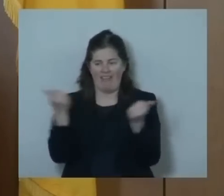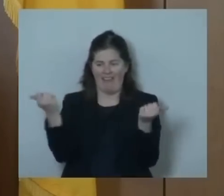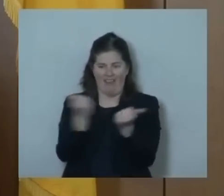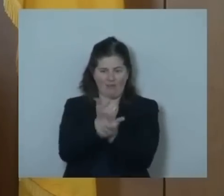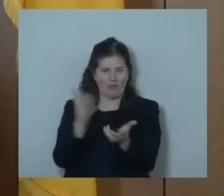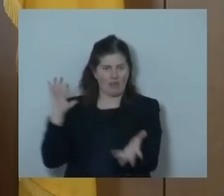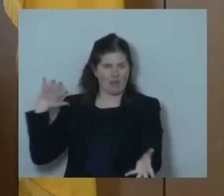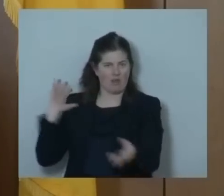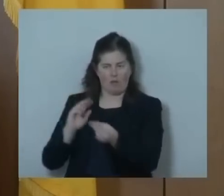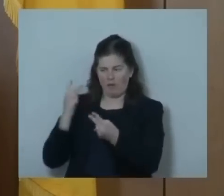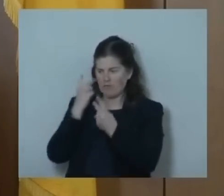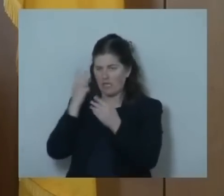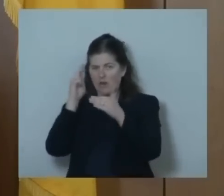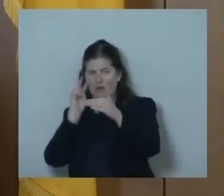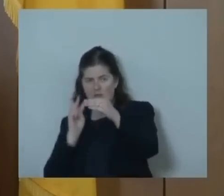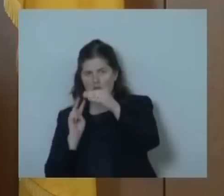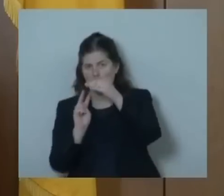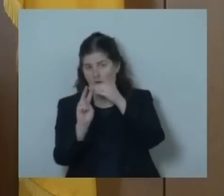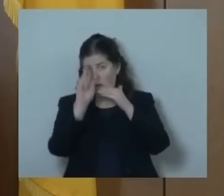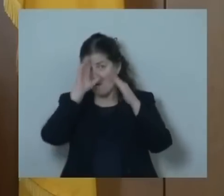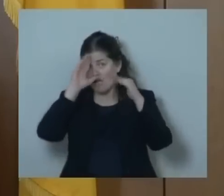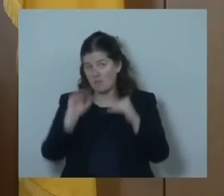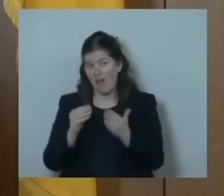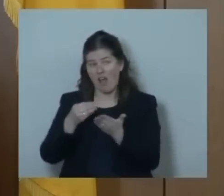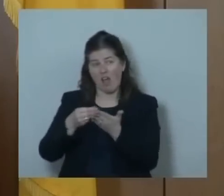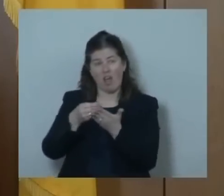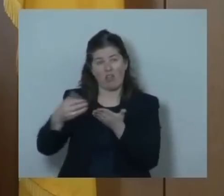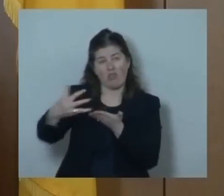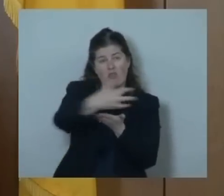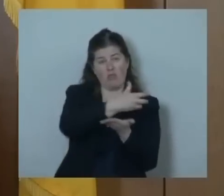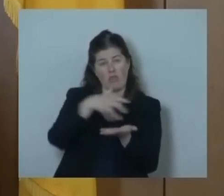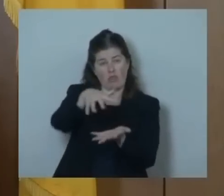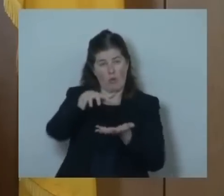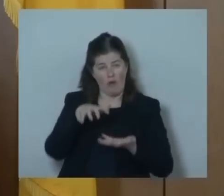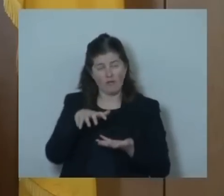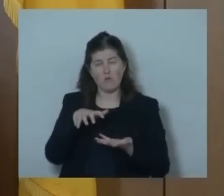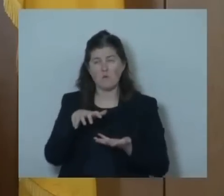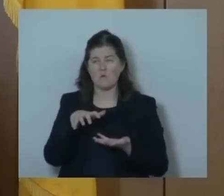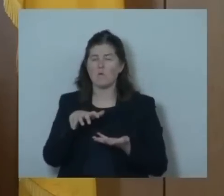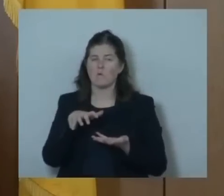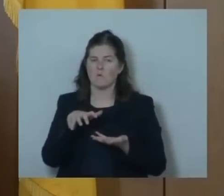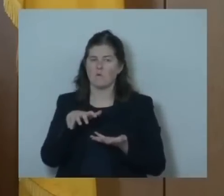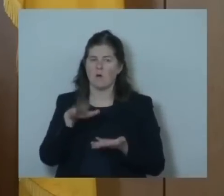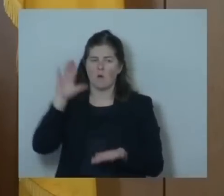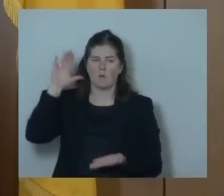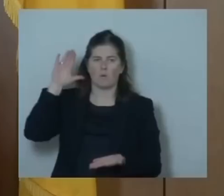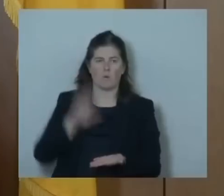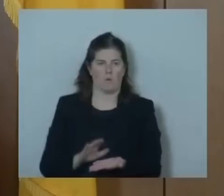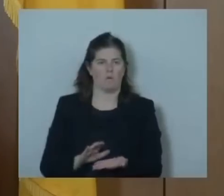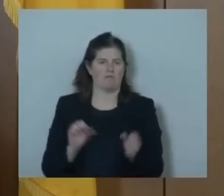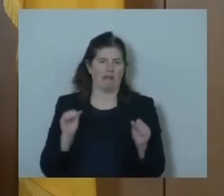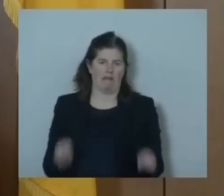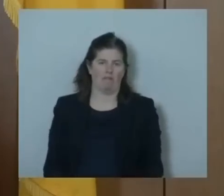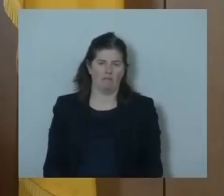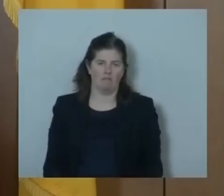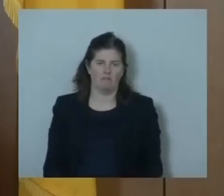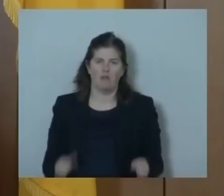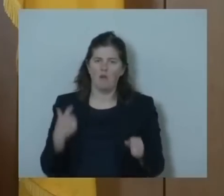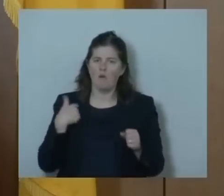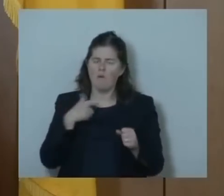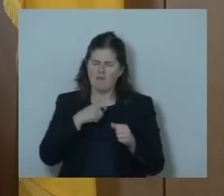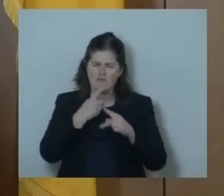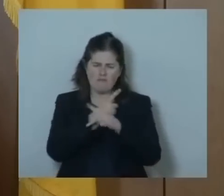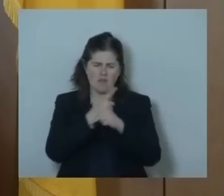seeing, we expect that our revenues could be dramatically reduced, and we're going to have a